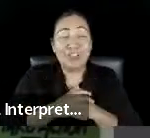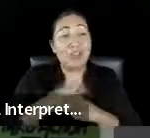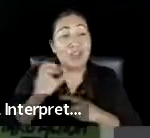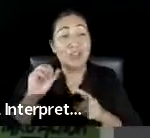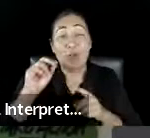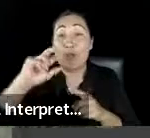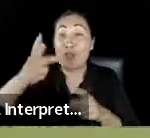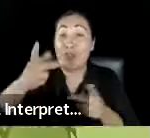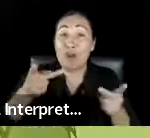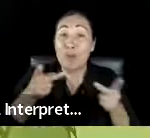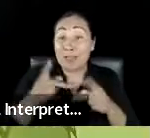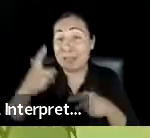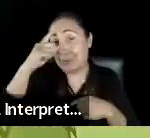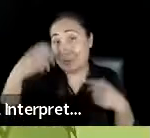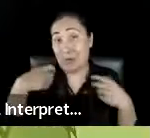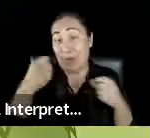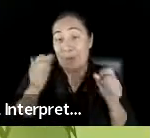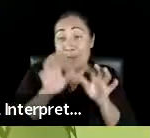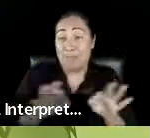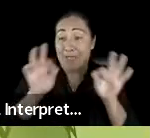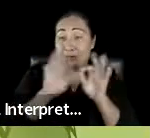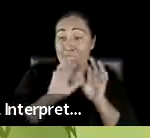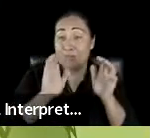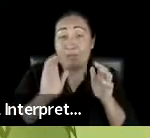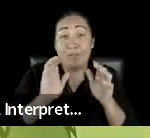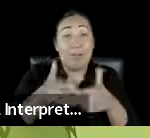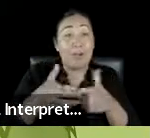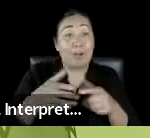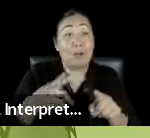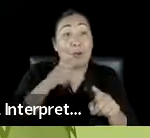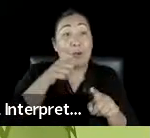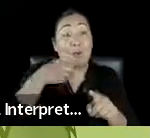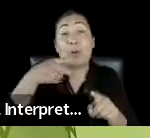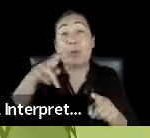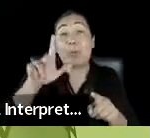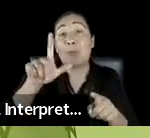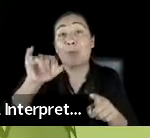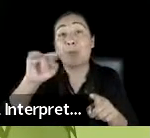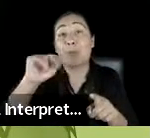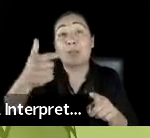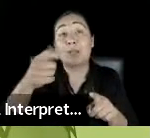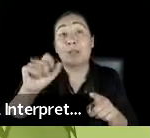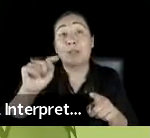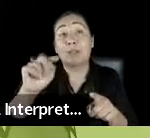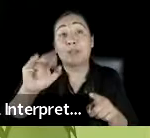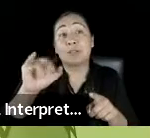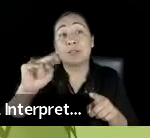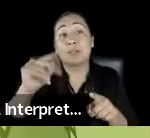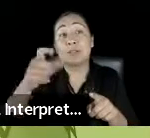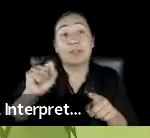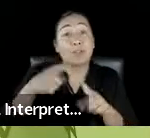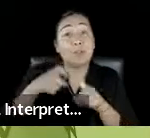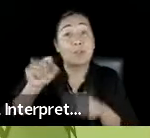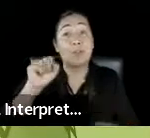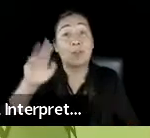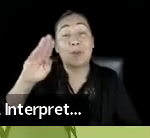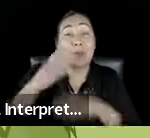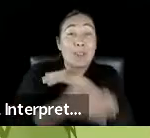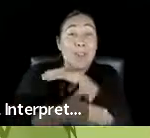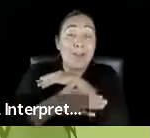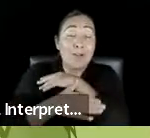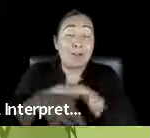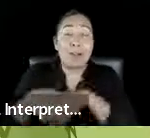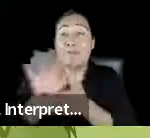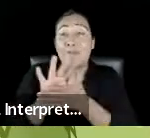third place in the Mental Health Matters category goes to Pulling Strings from Encore High School in San Bernardino County, from filmmakers